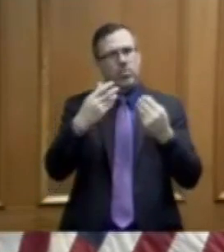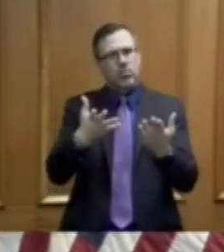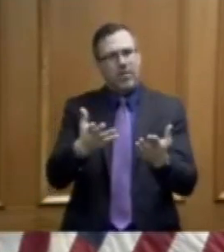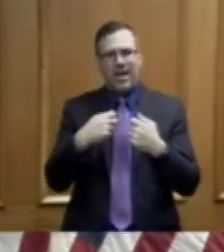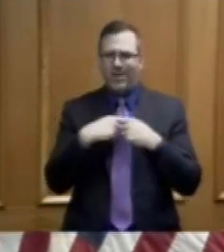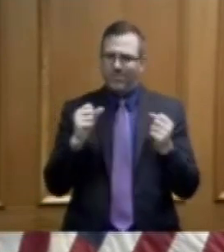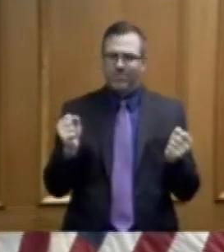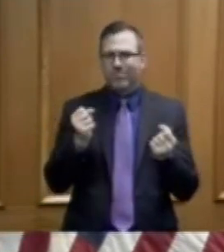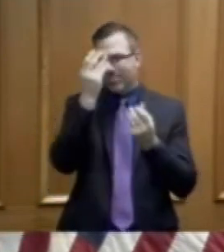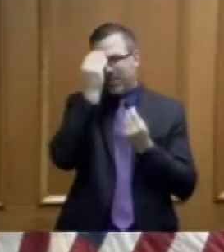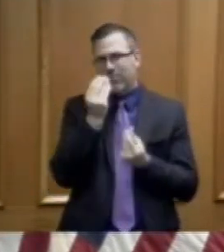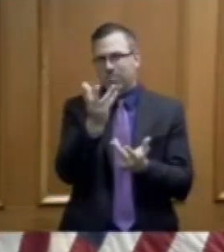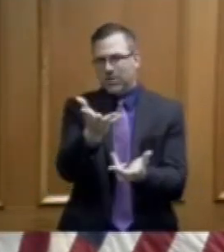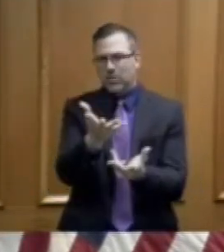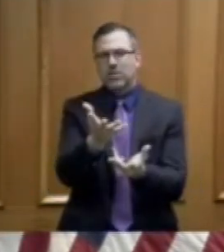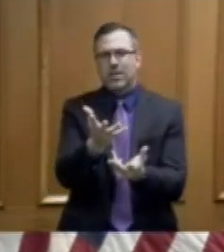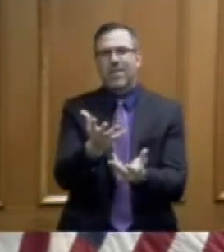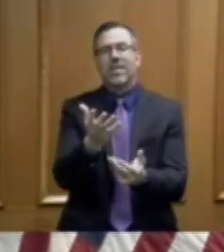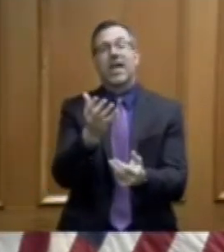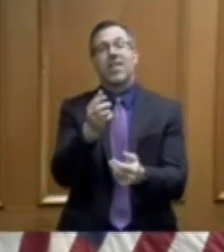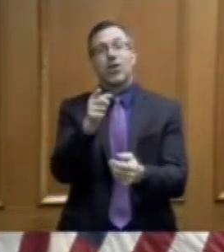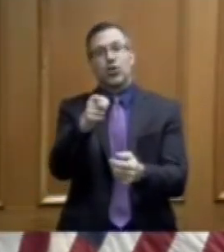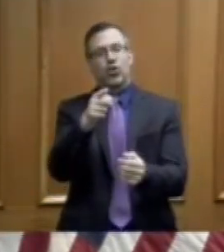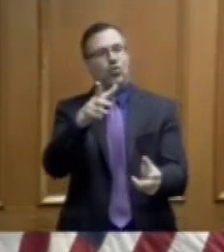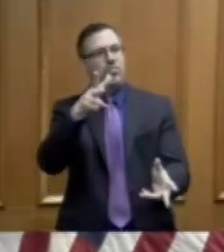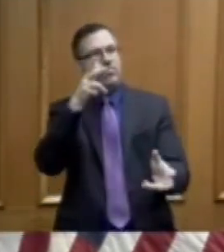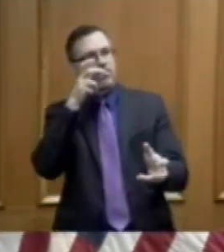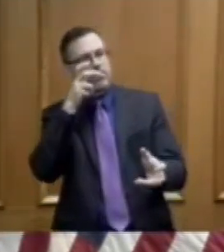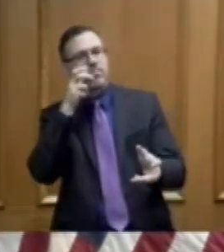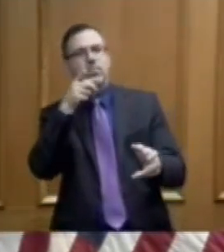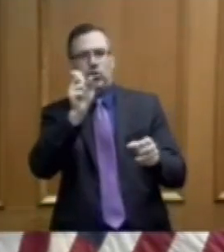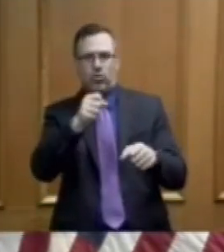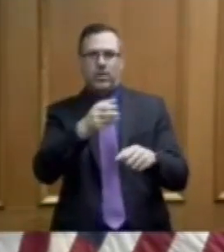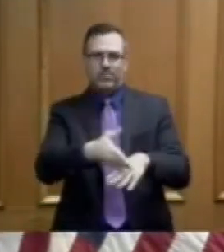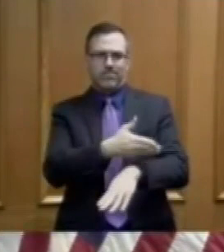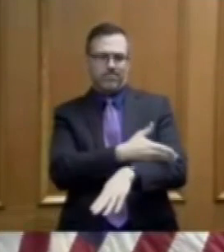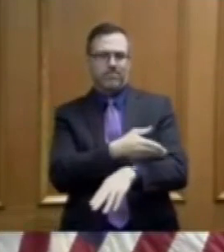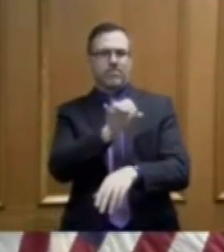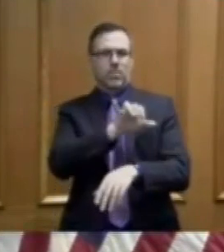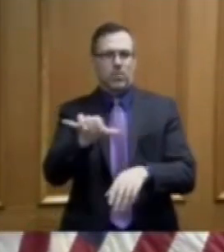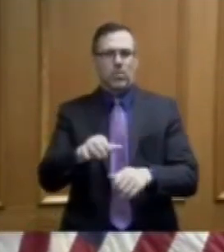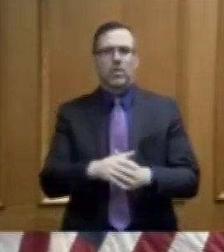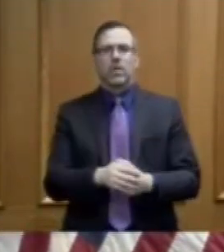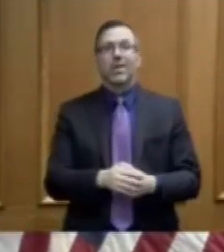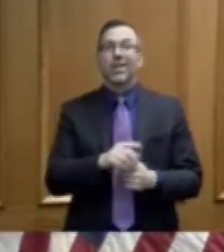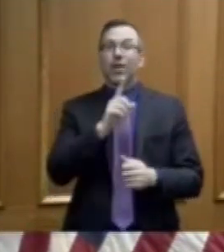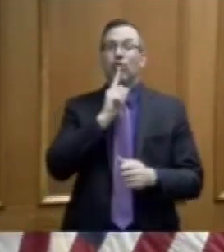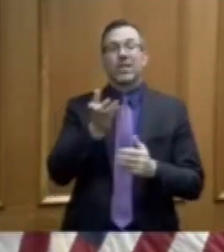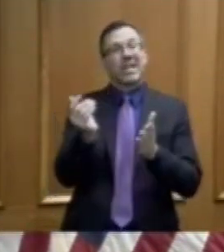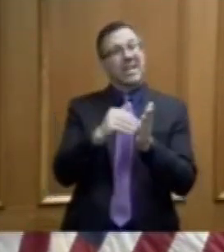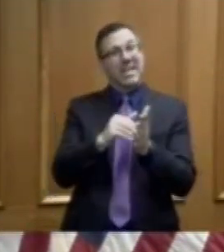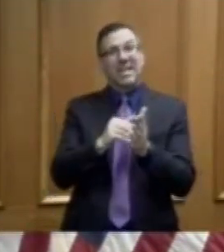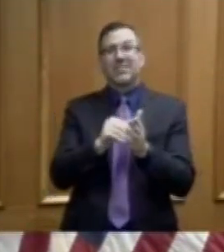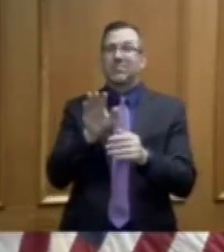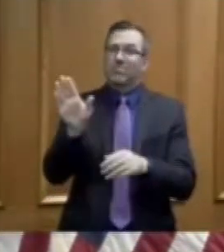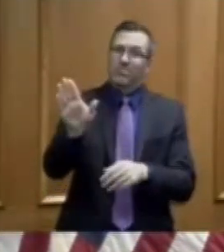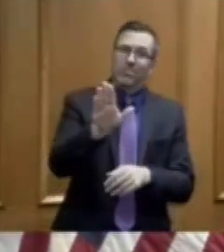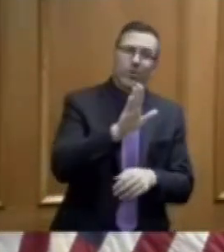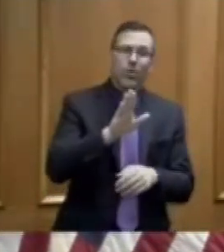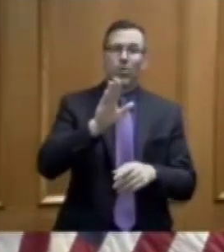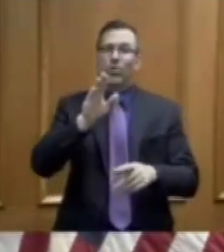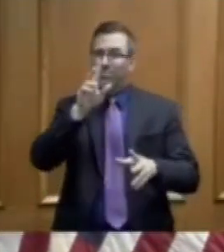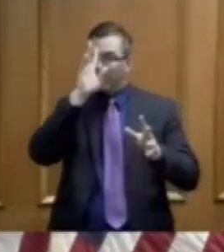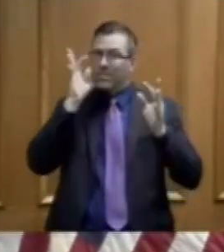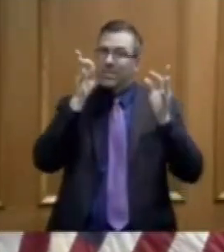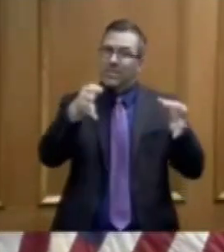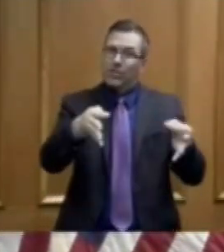more Tennesseans know and the more they can engage. Once again, I'll just say it's up to us. That's not just us